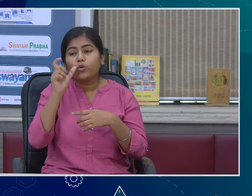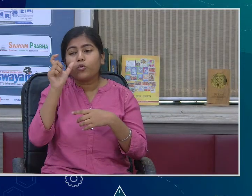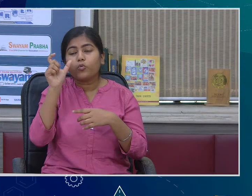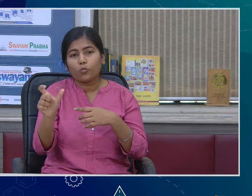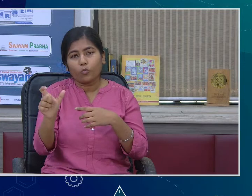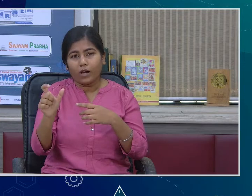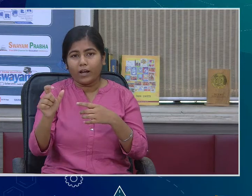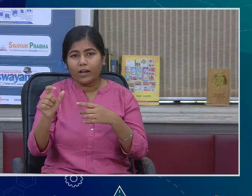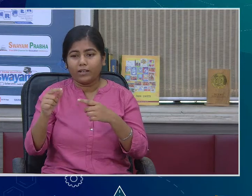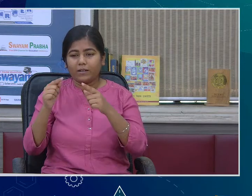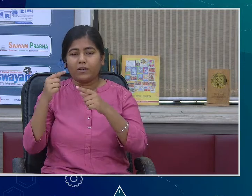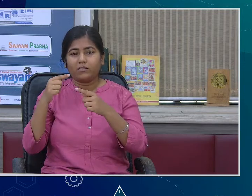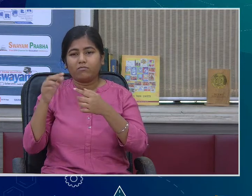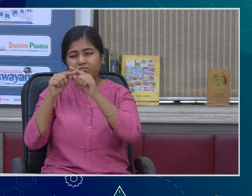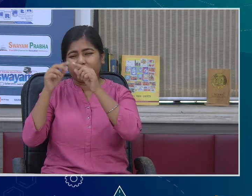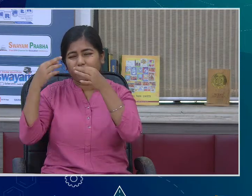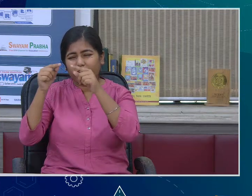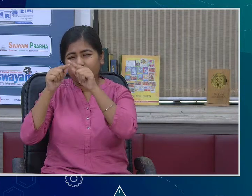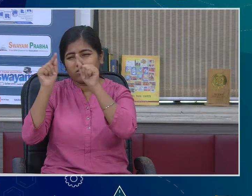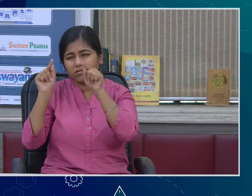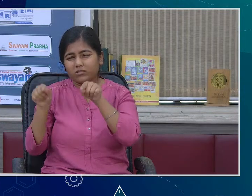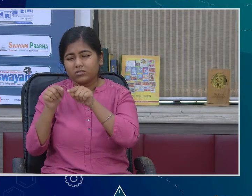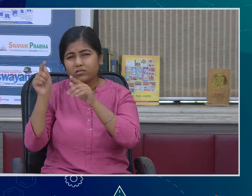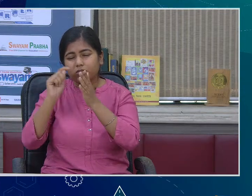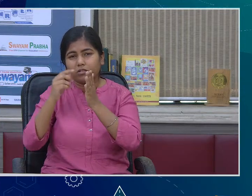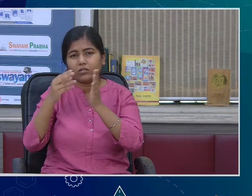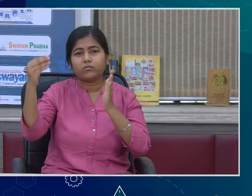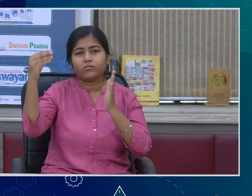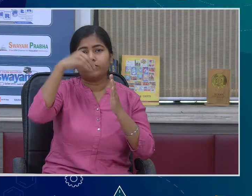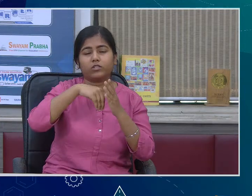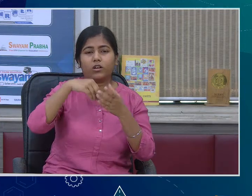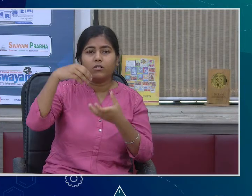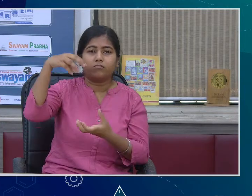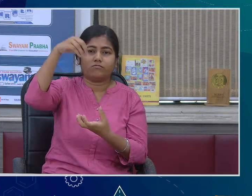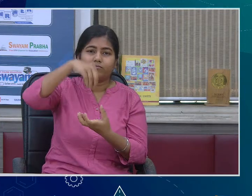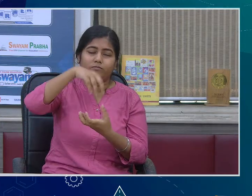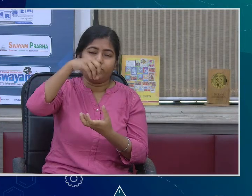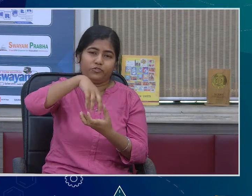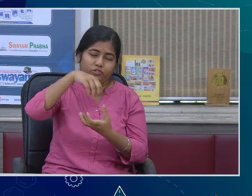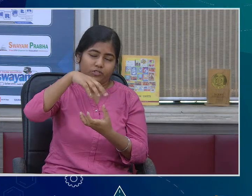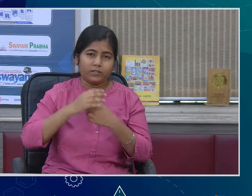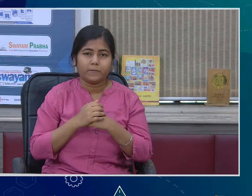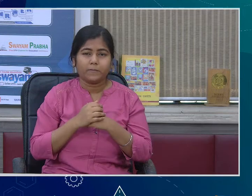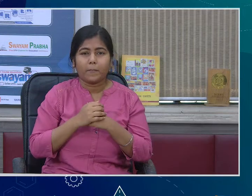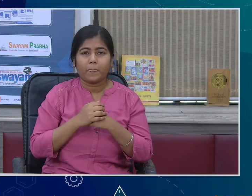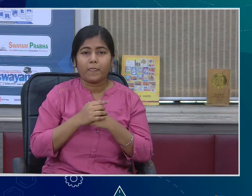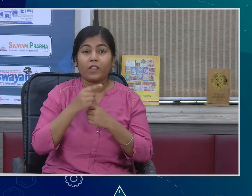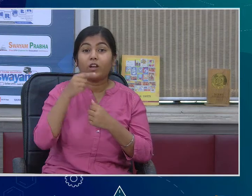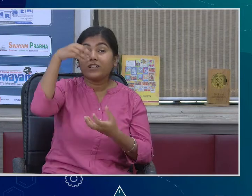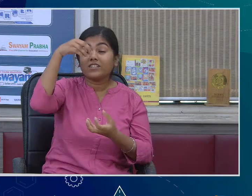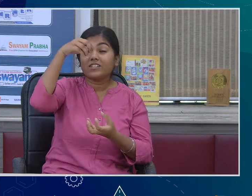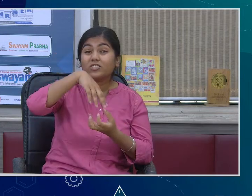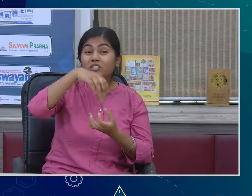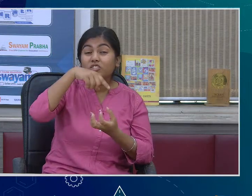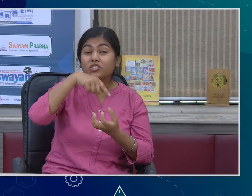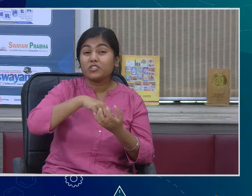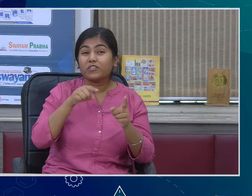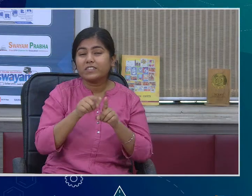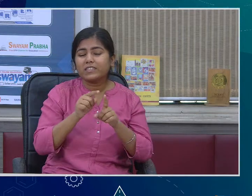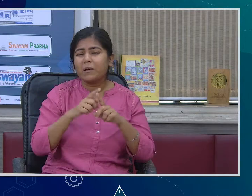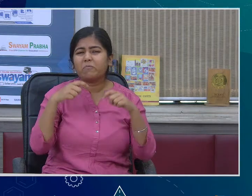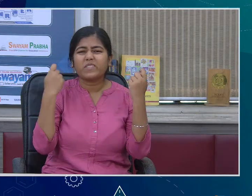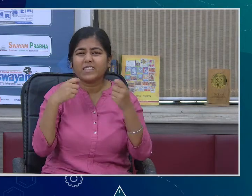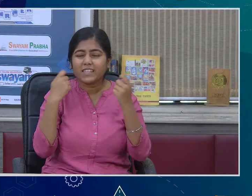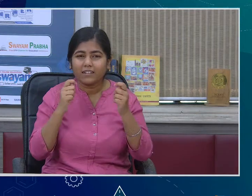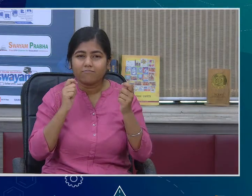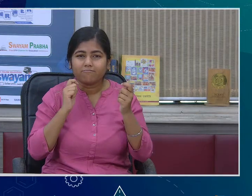on a slip into that jar. And when the jar is full, try to celebrate those words, you know,